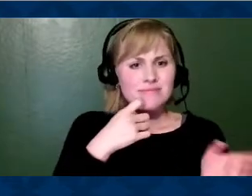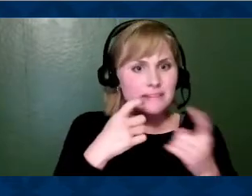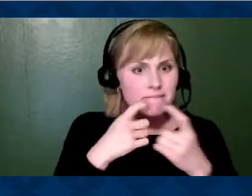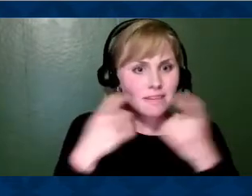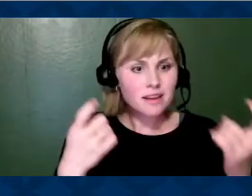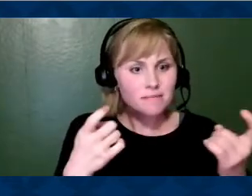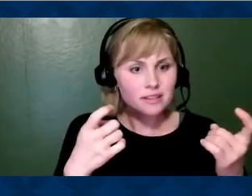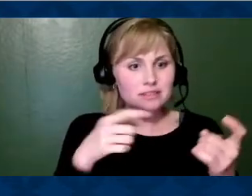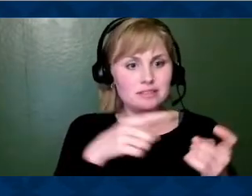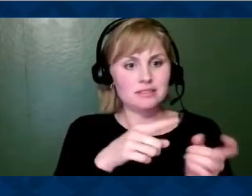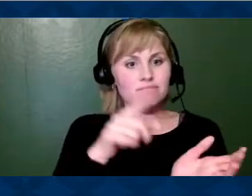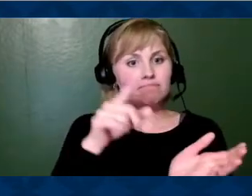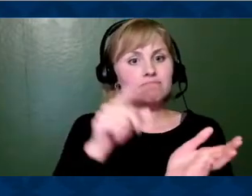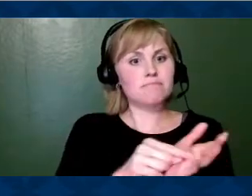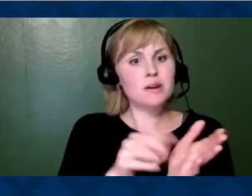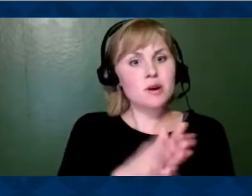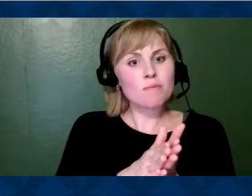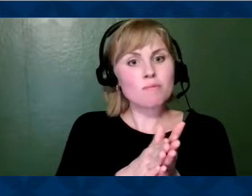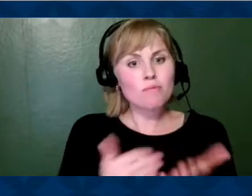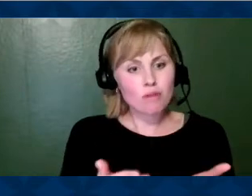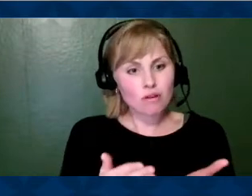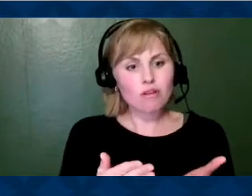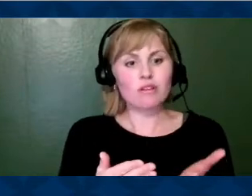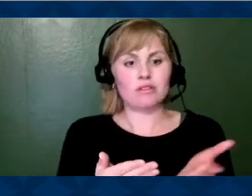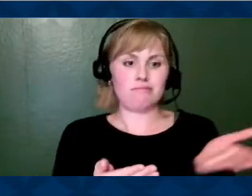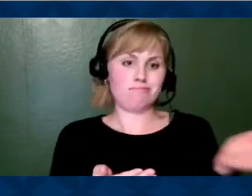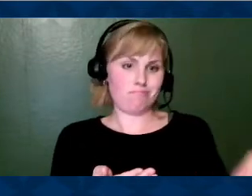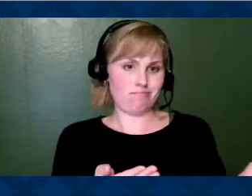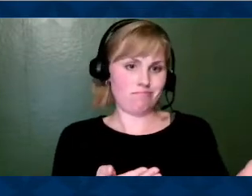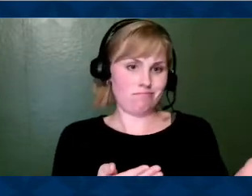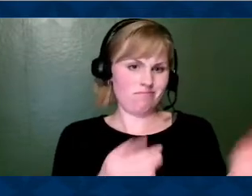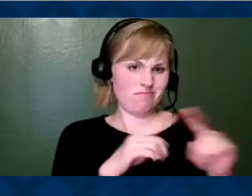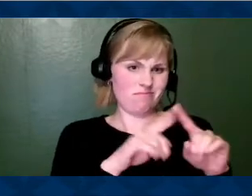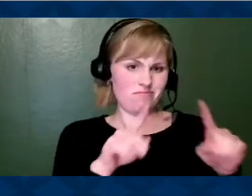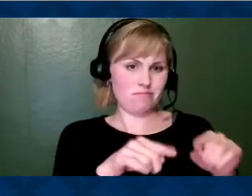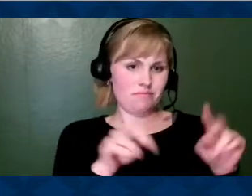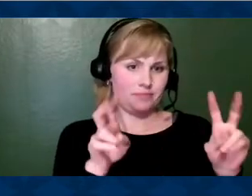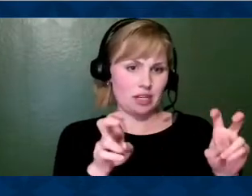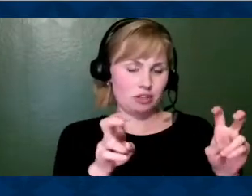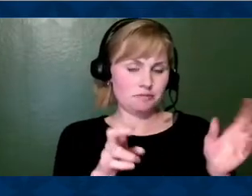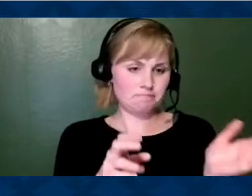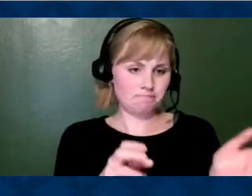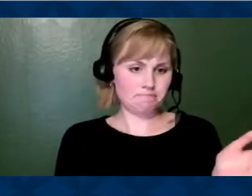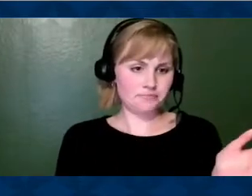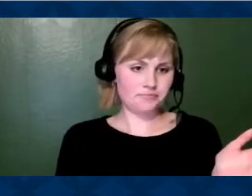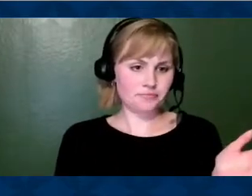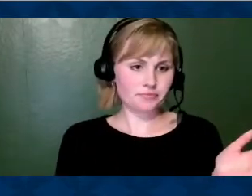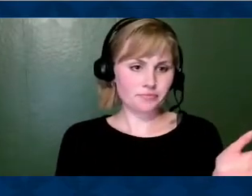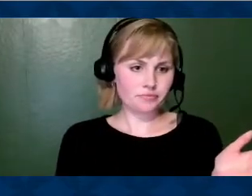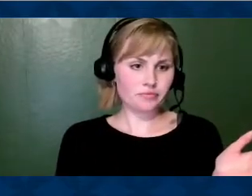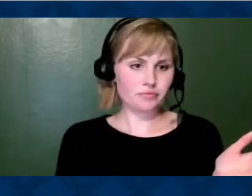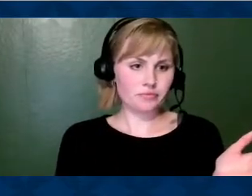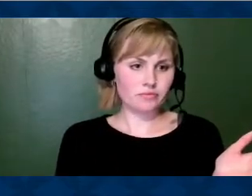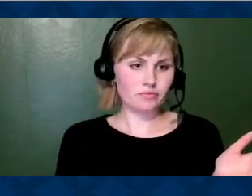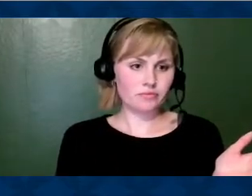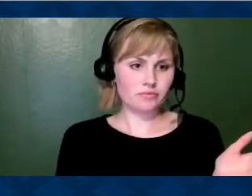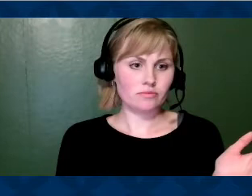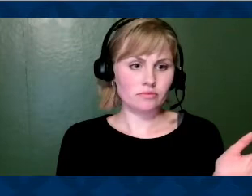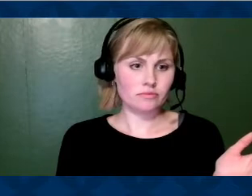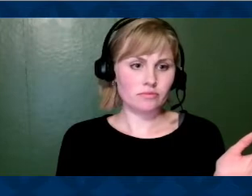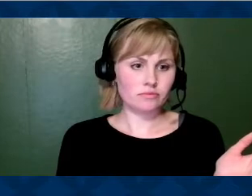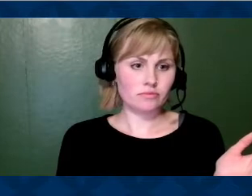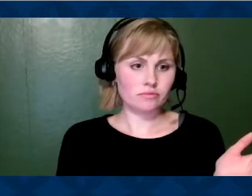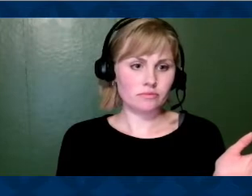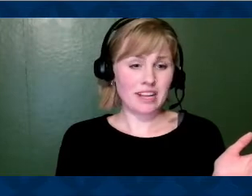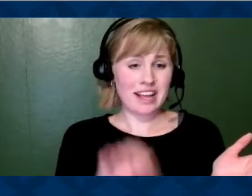The Crime of Aggression, The Quest for Justice in an Age of Drones, Cyber Attacks, Insurgents, and Autocrats. I feel like his publisher must